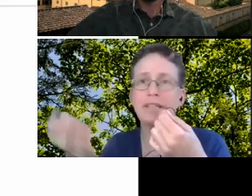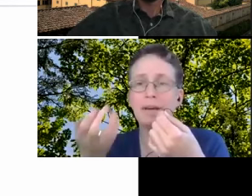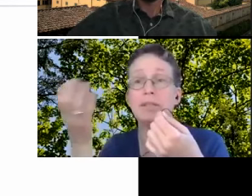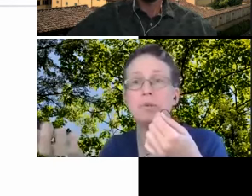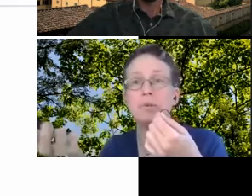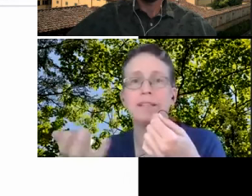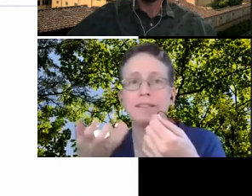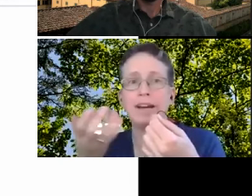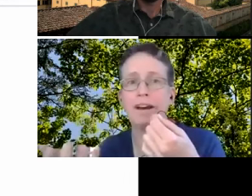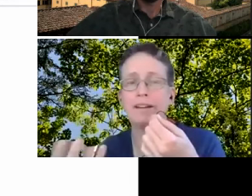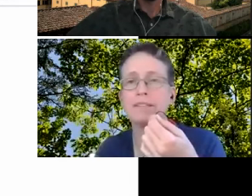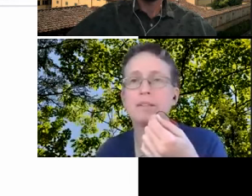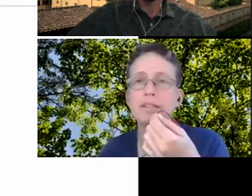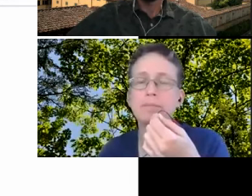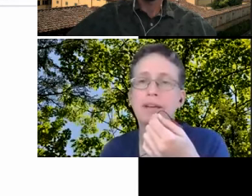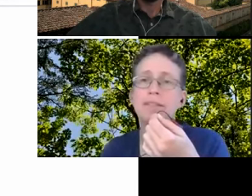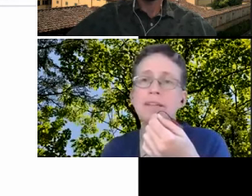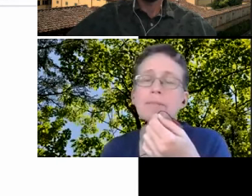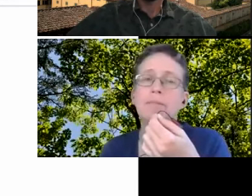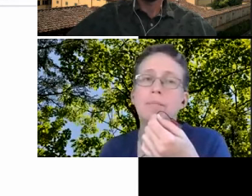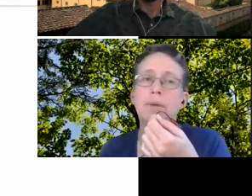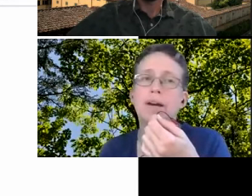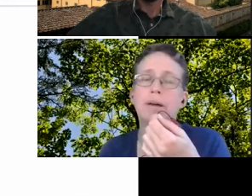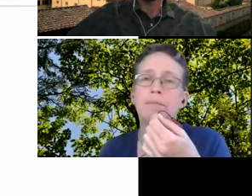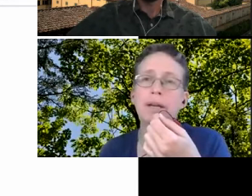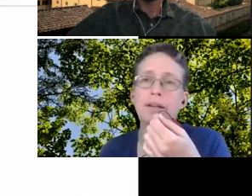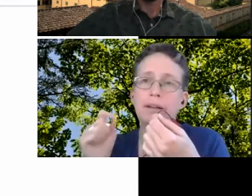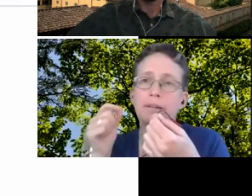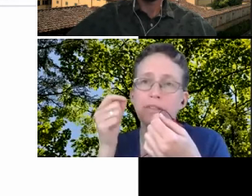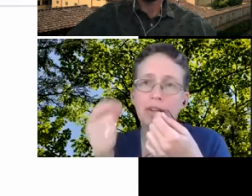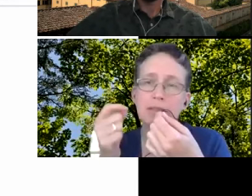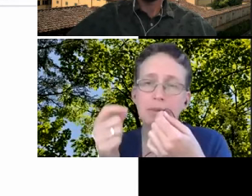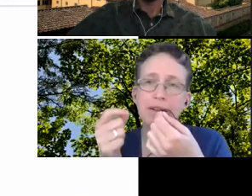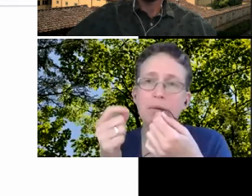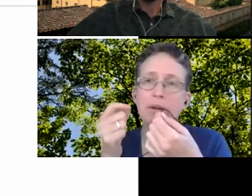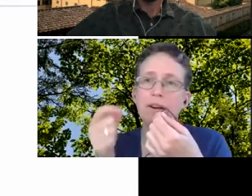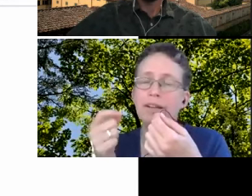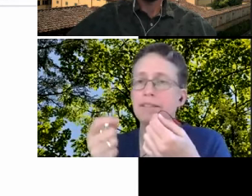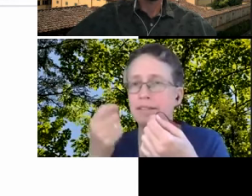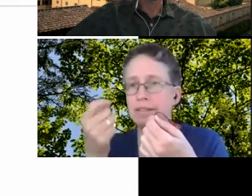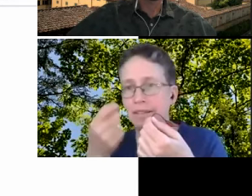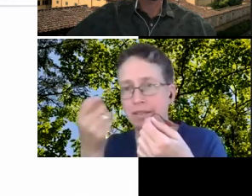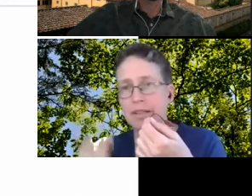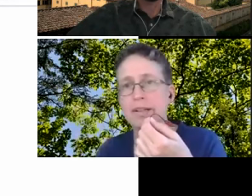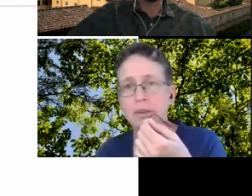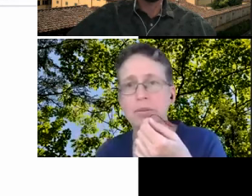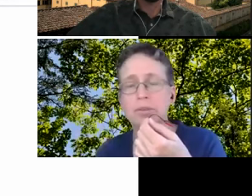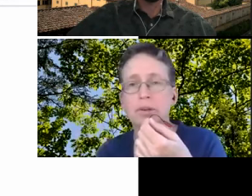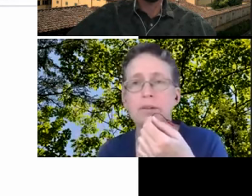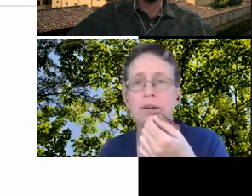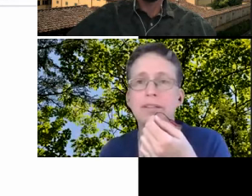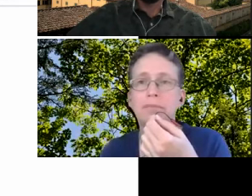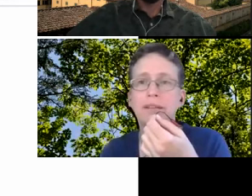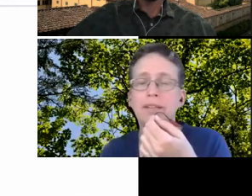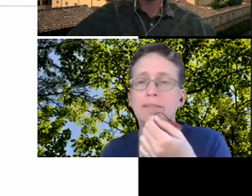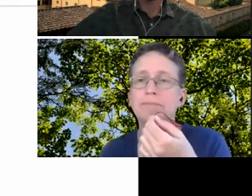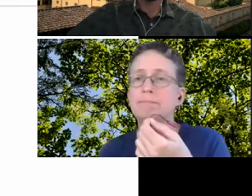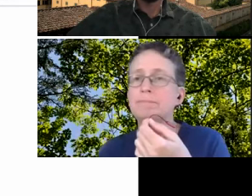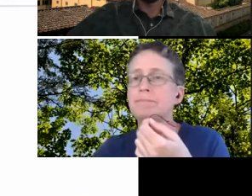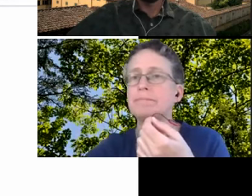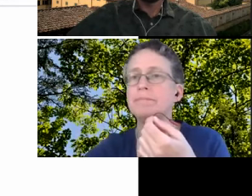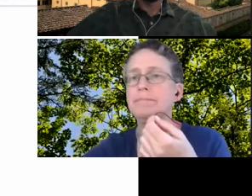green space and who gets to have access to green space. But just by knowing where it is doesn't necessarily tell us the whole story. I wanted to